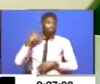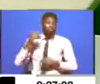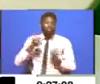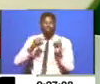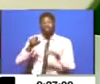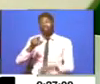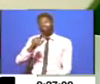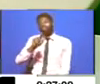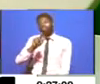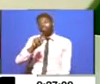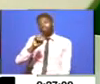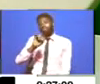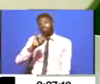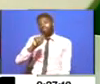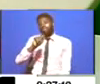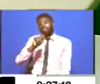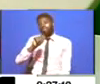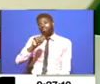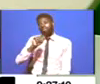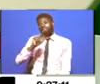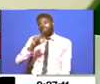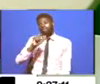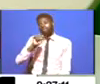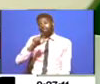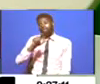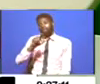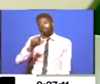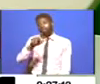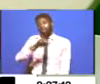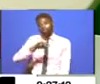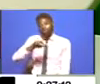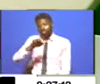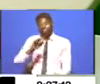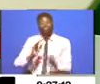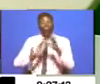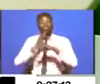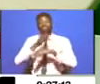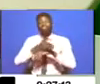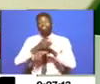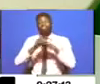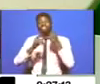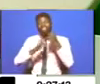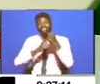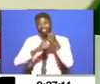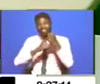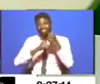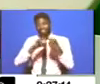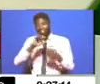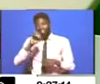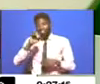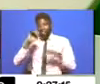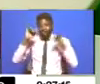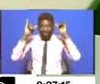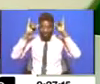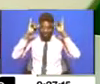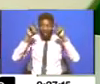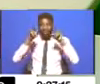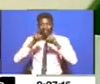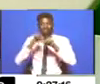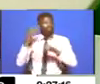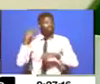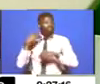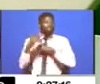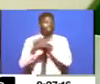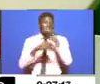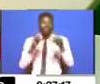location in Marakwet West Sub County. Over 600 cows were also stolen by the bandits. The raiders, who struck at 1 p.m.,